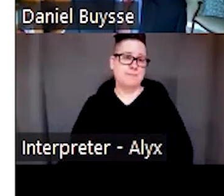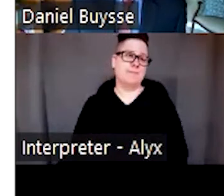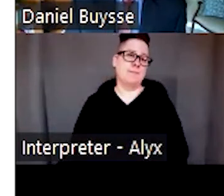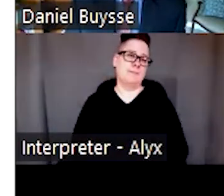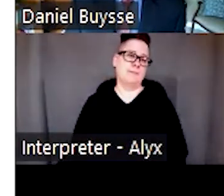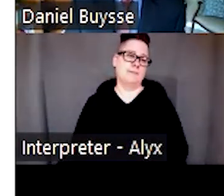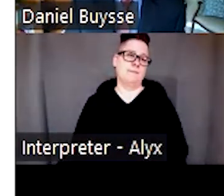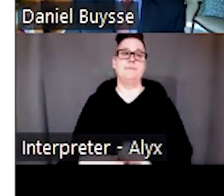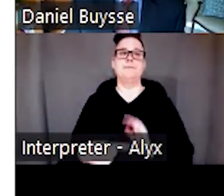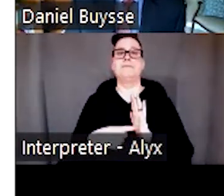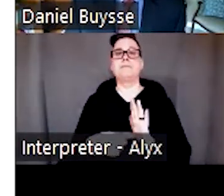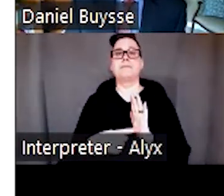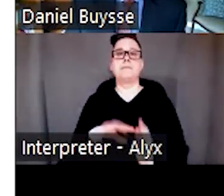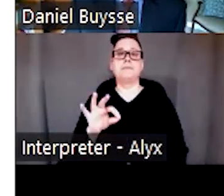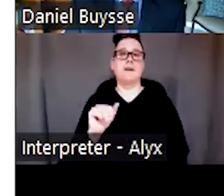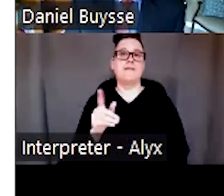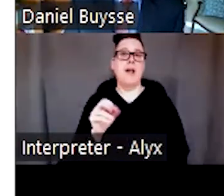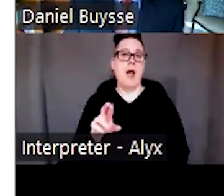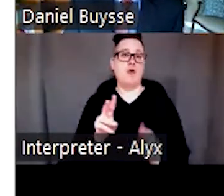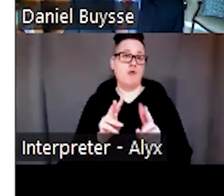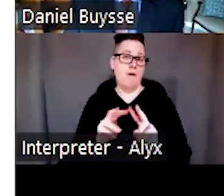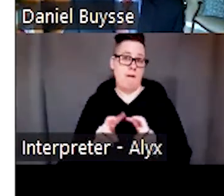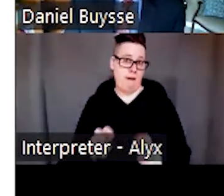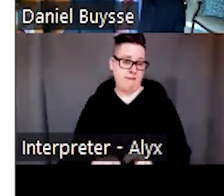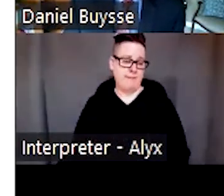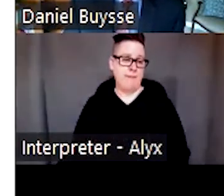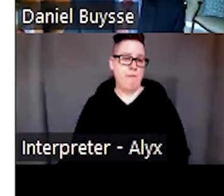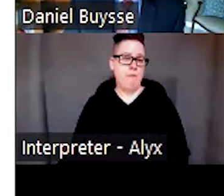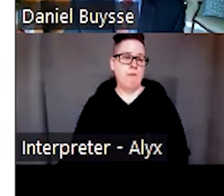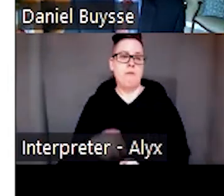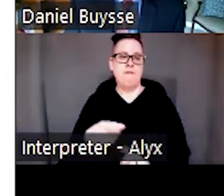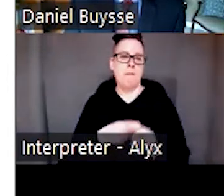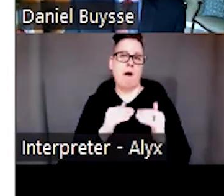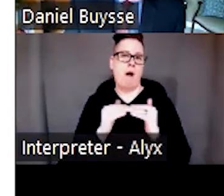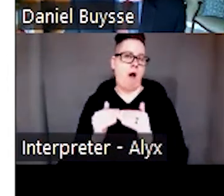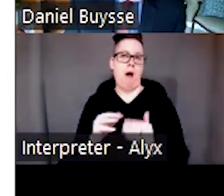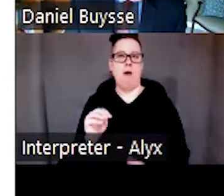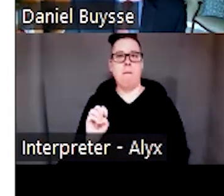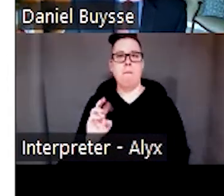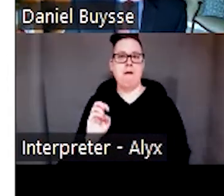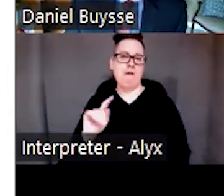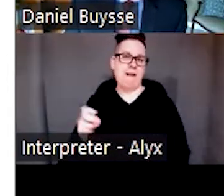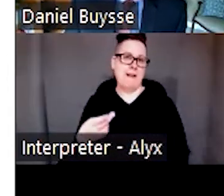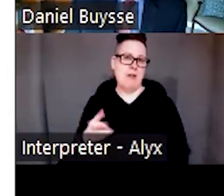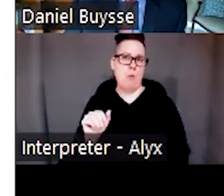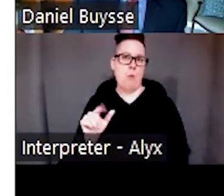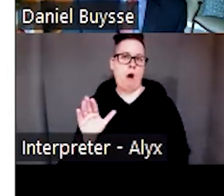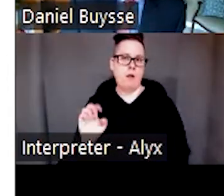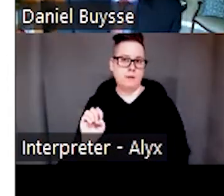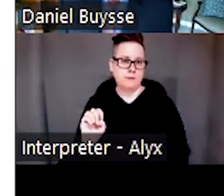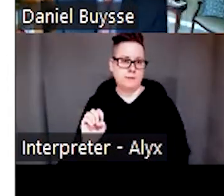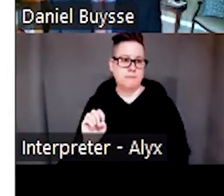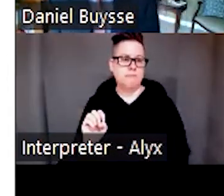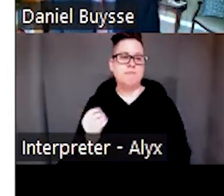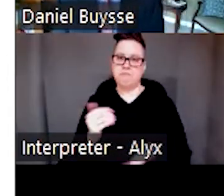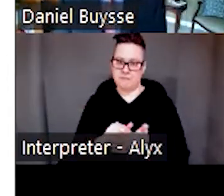An example of factor analysis from my colleague Meredith Wallace, who again used